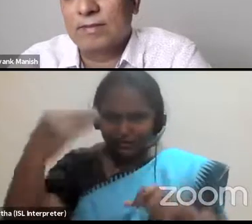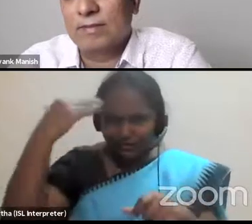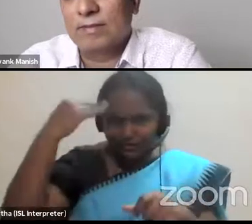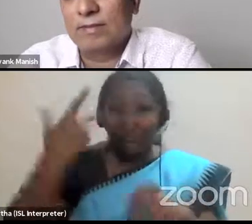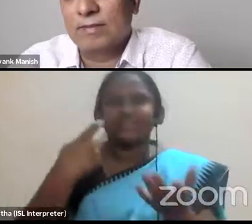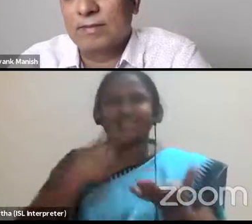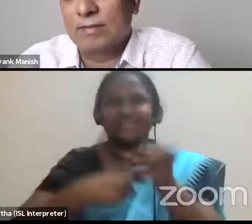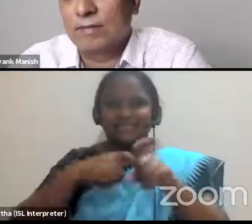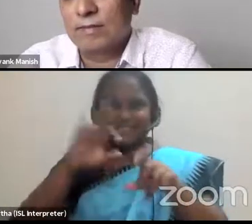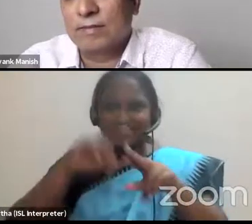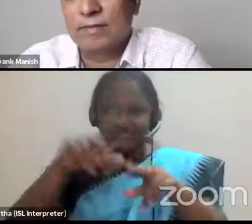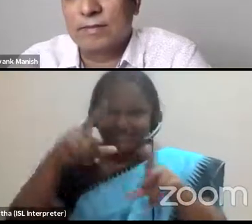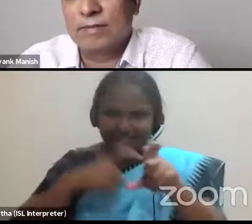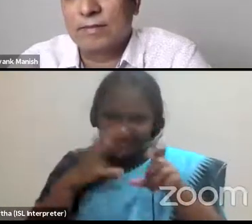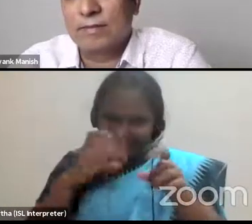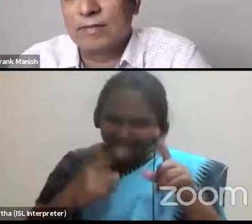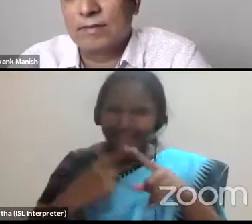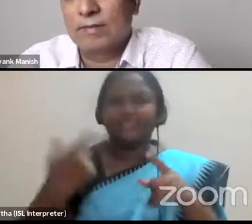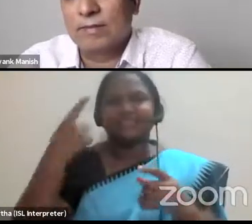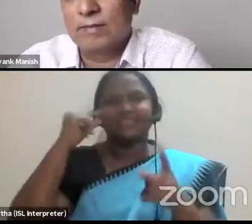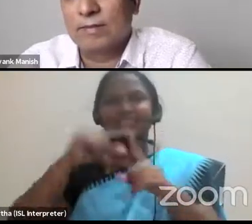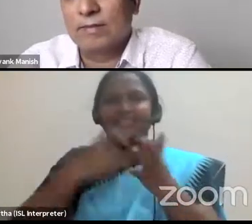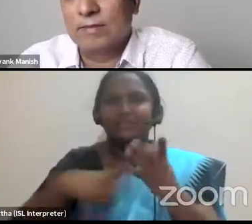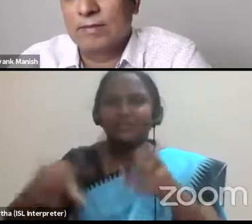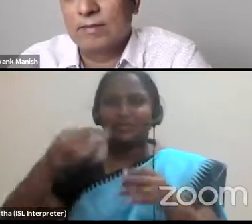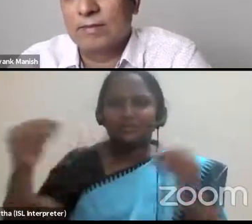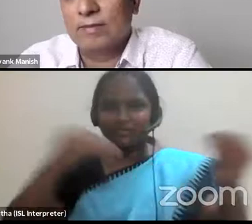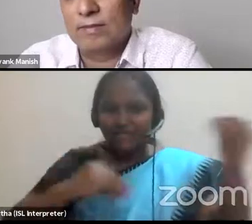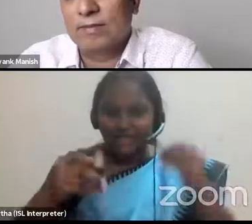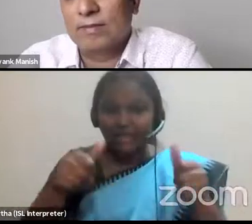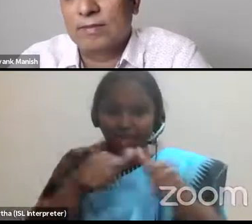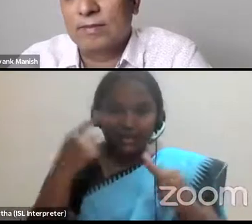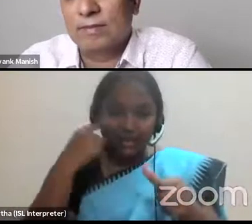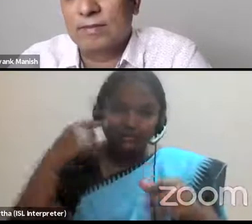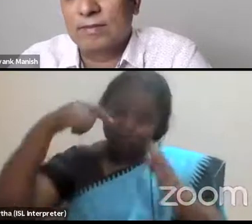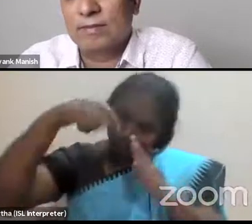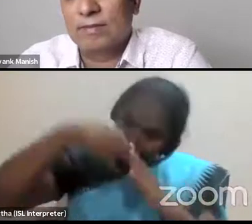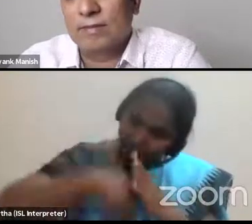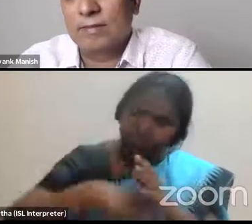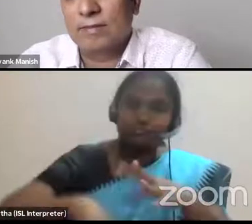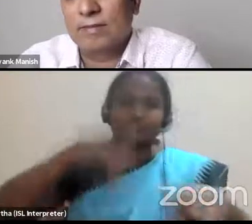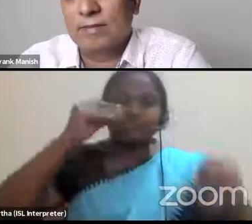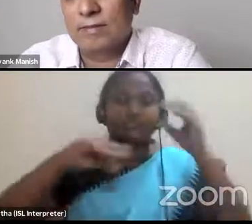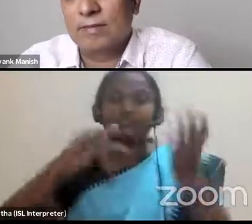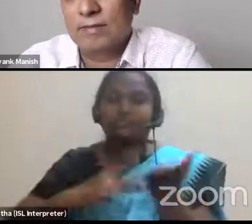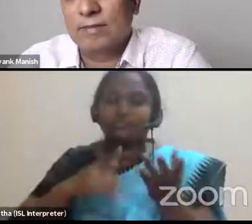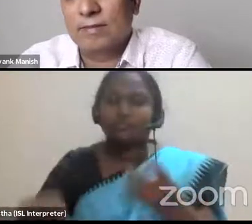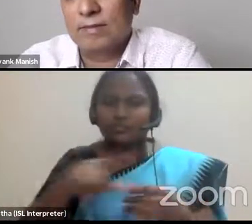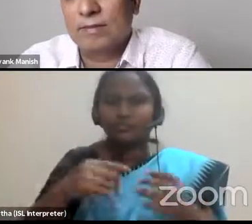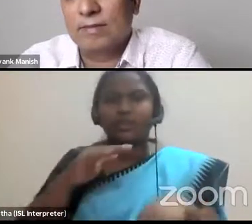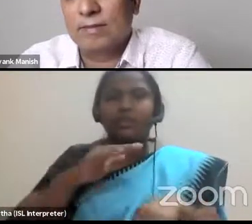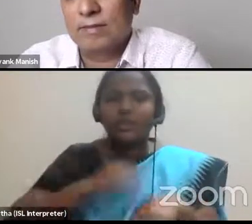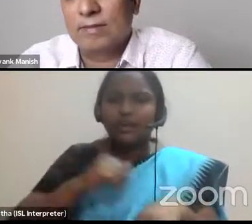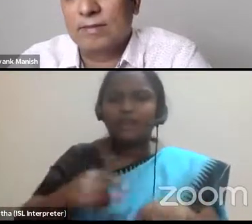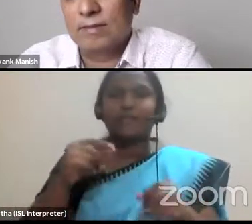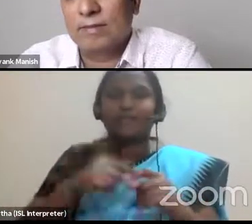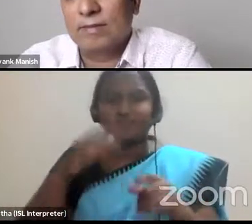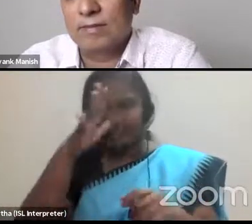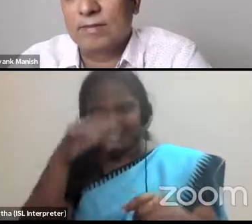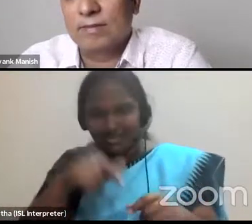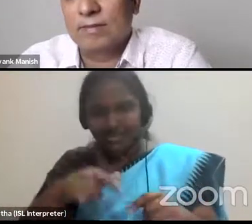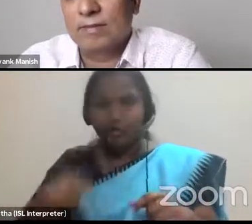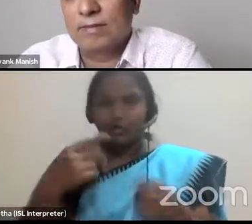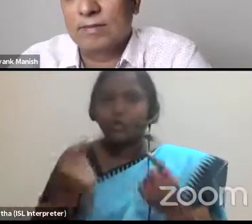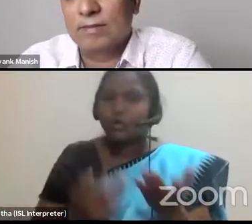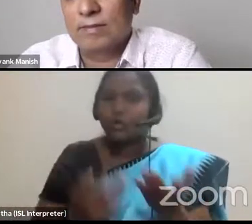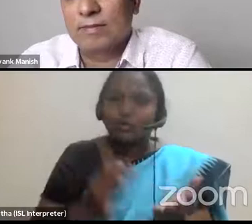like play acting. And then can we superimpose using AI technologies, deep learning technologies, something which is called deepfake, which is now